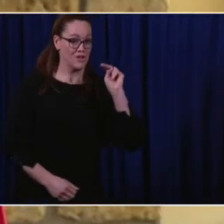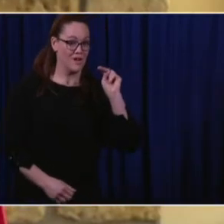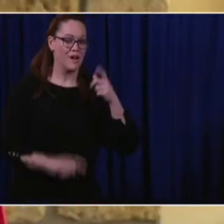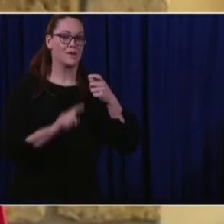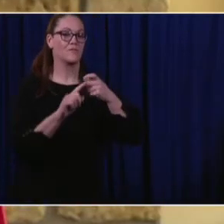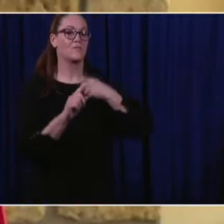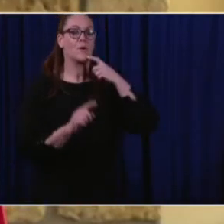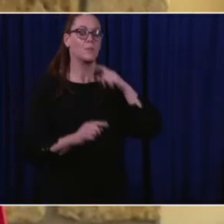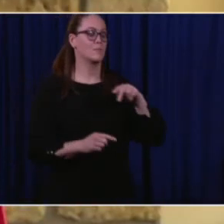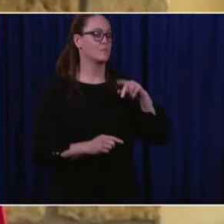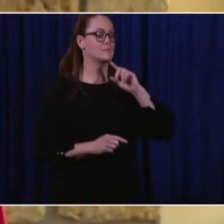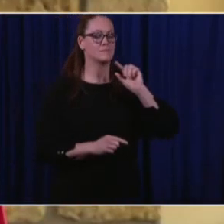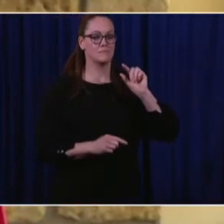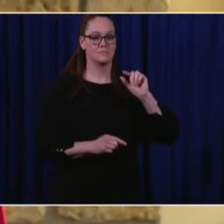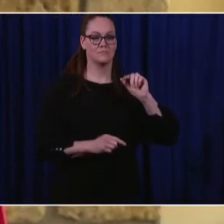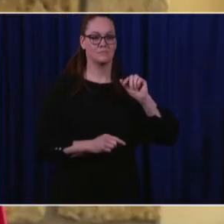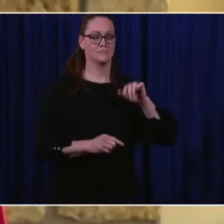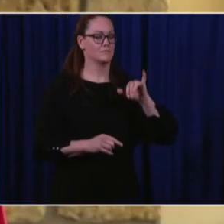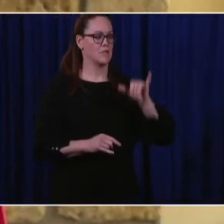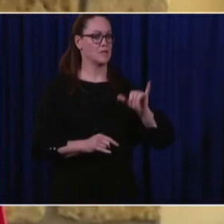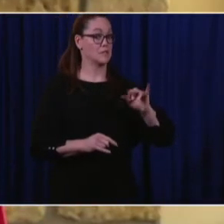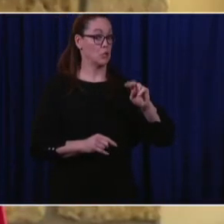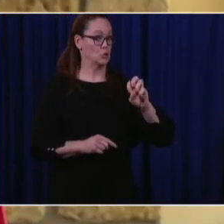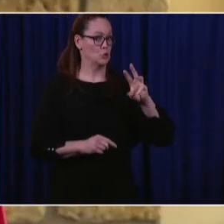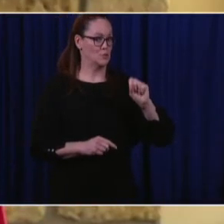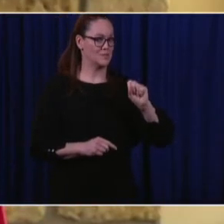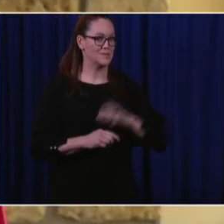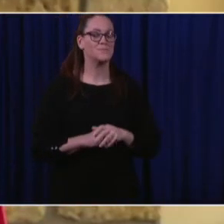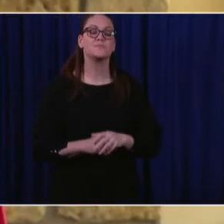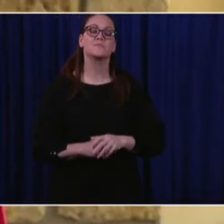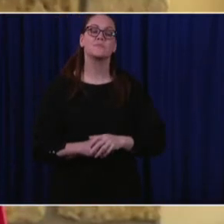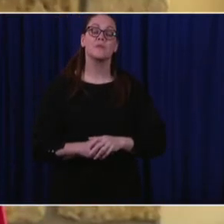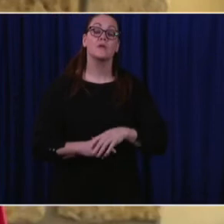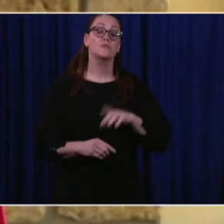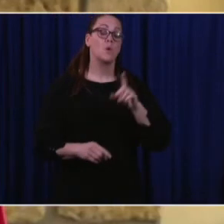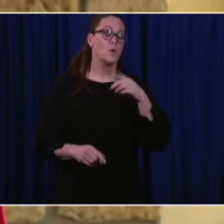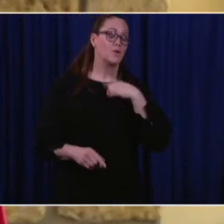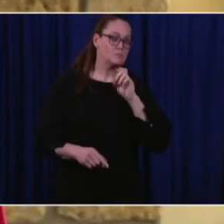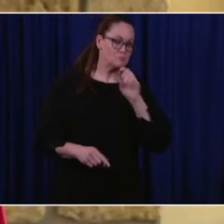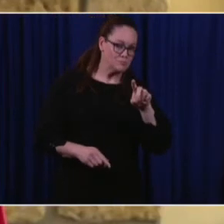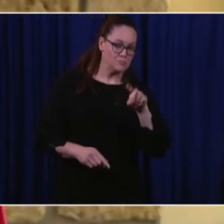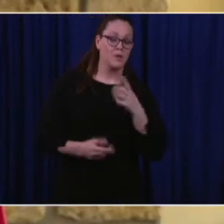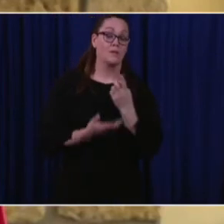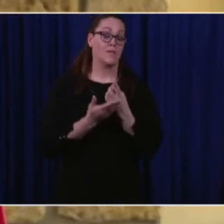Governor. John. A quick question for you. The legislature last week passed